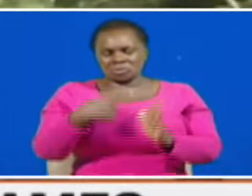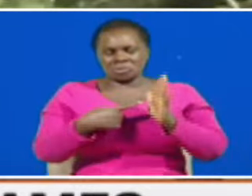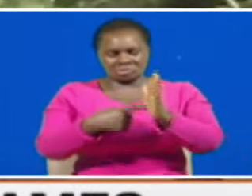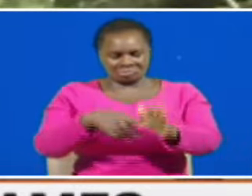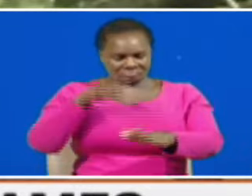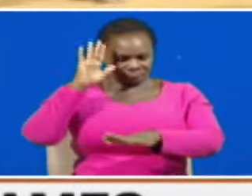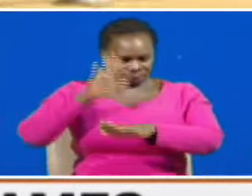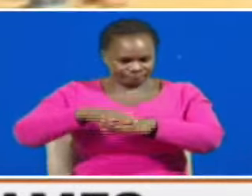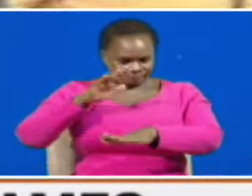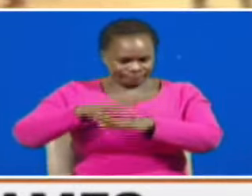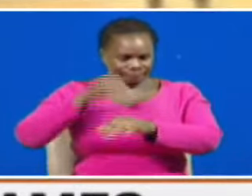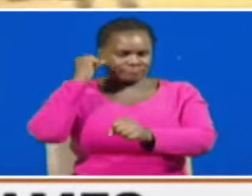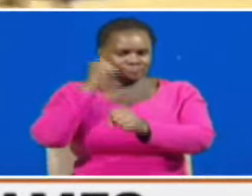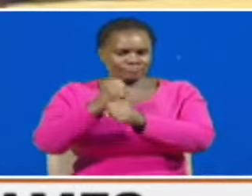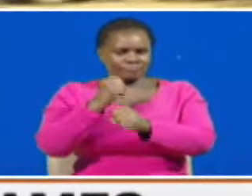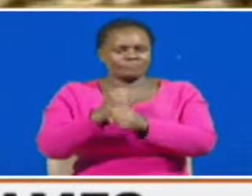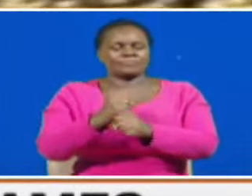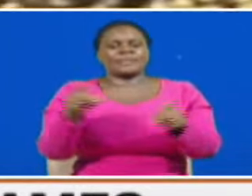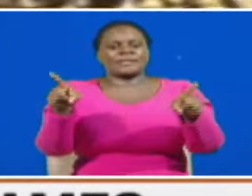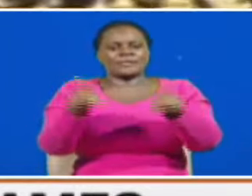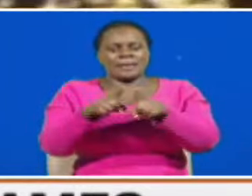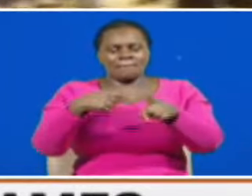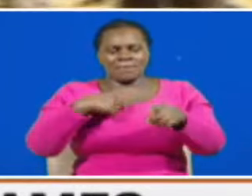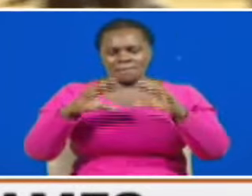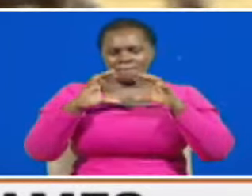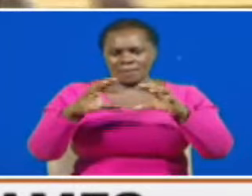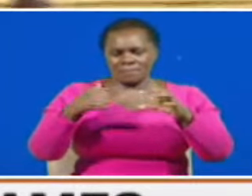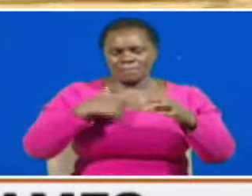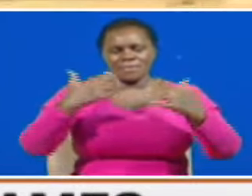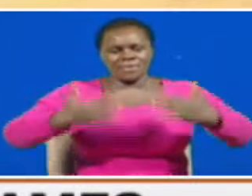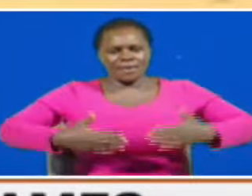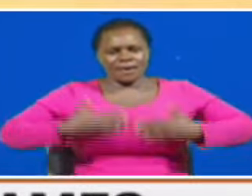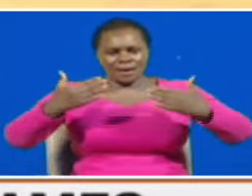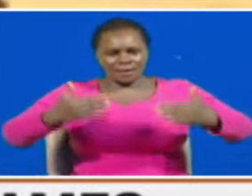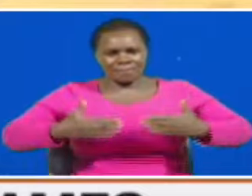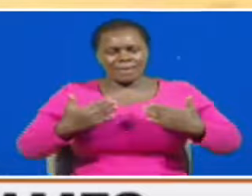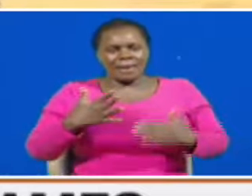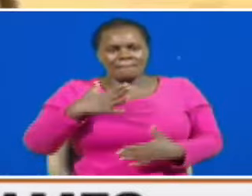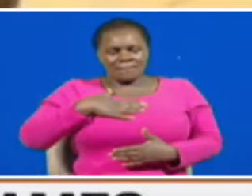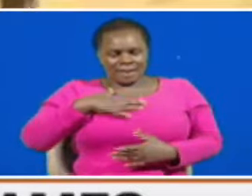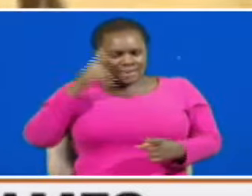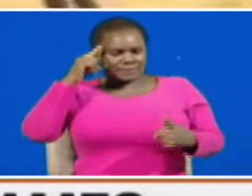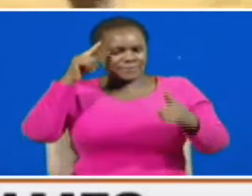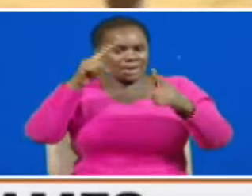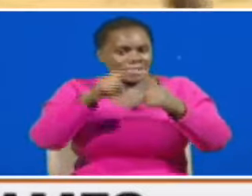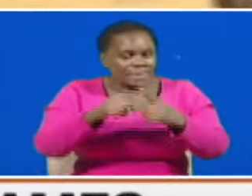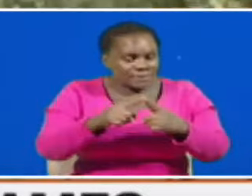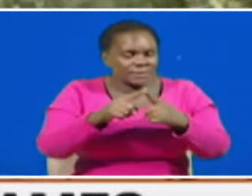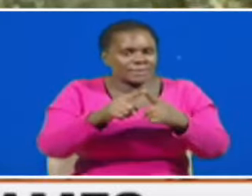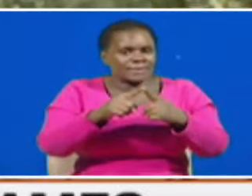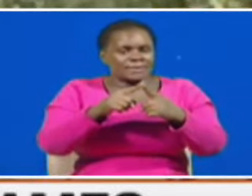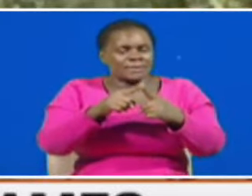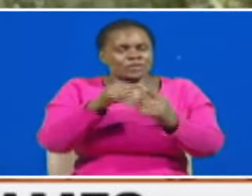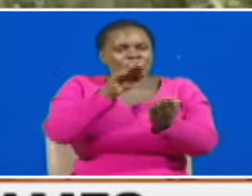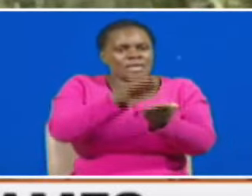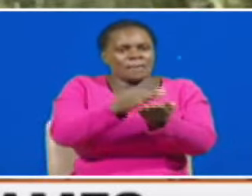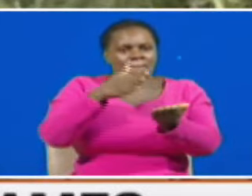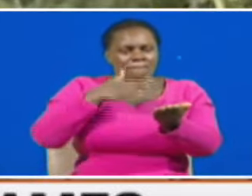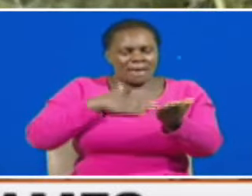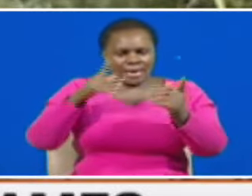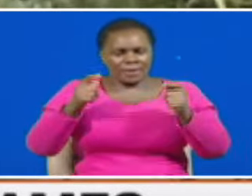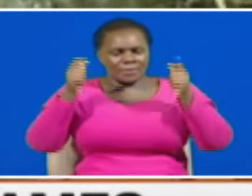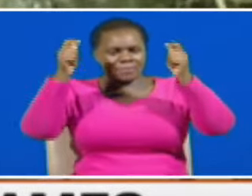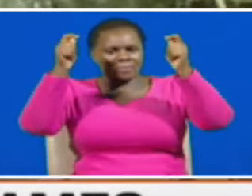good game. So as a coach, I'm very happy for them. Yeah, my target is to retain my national